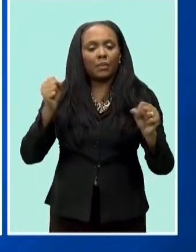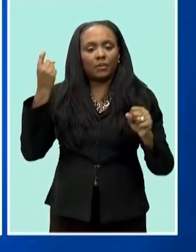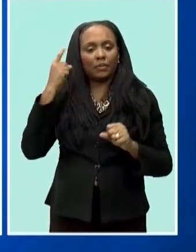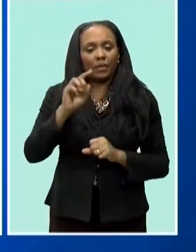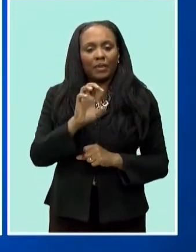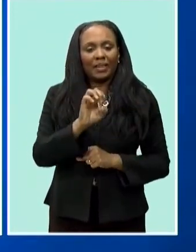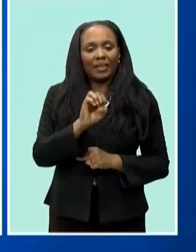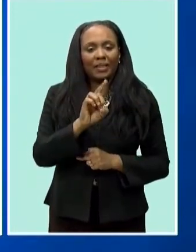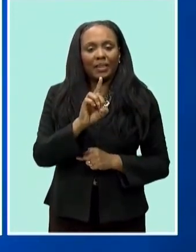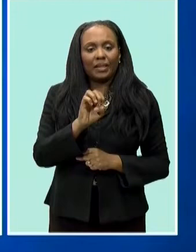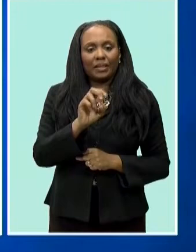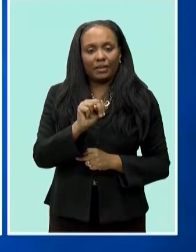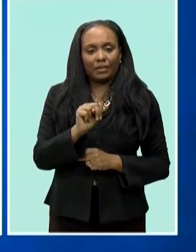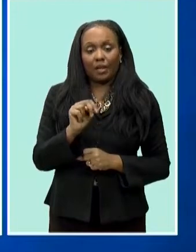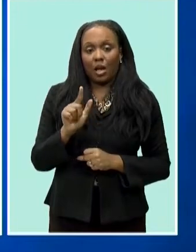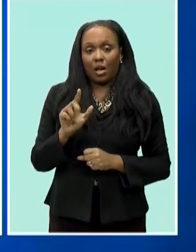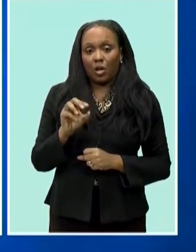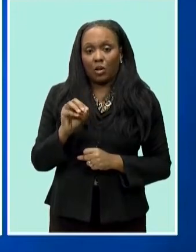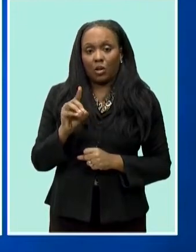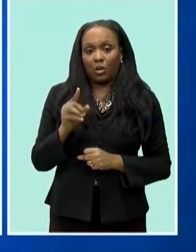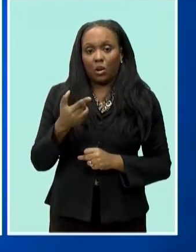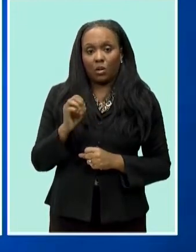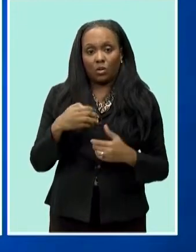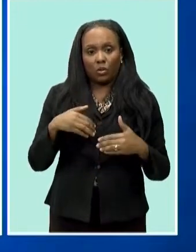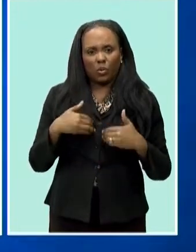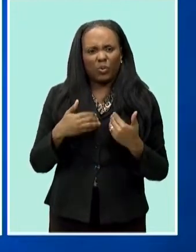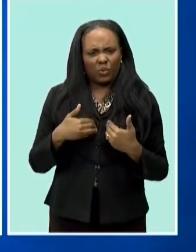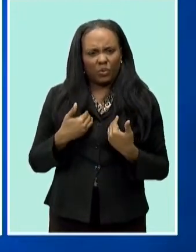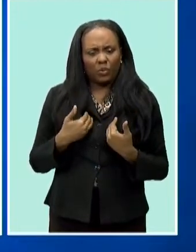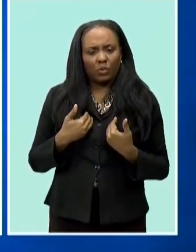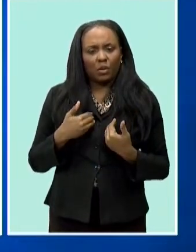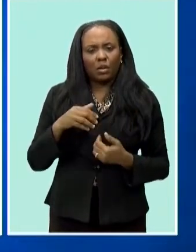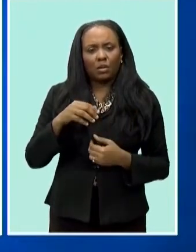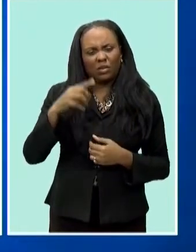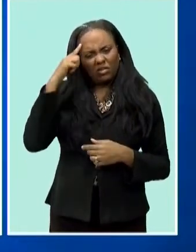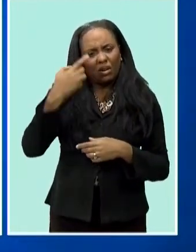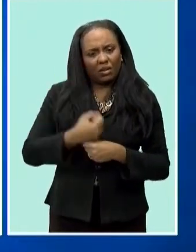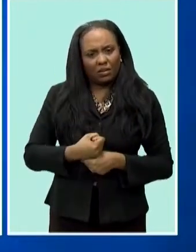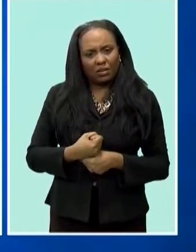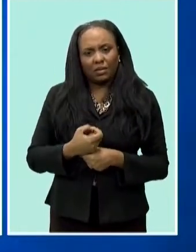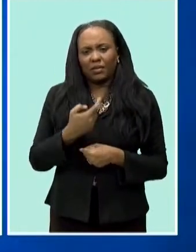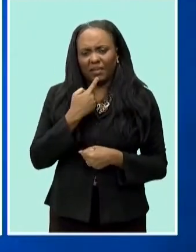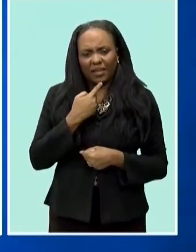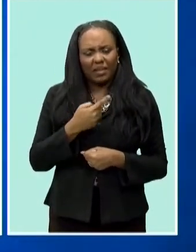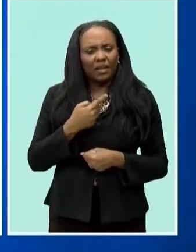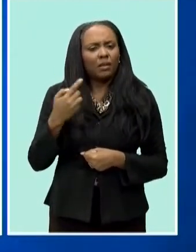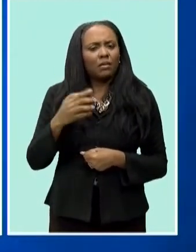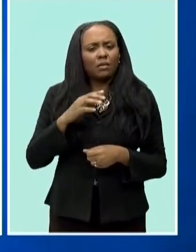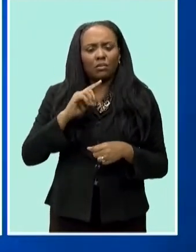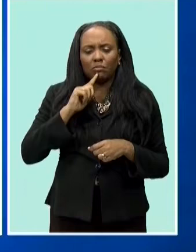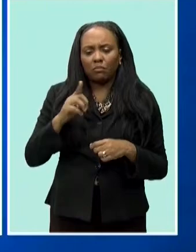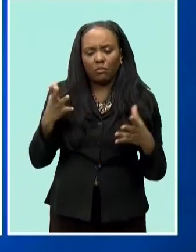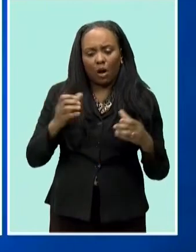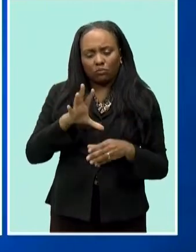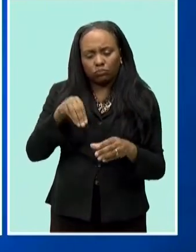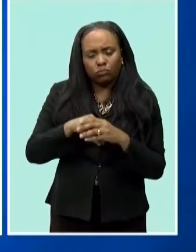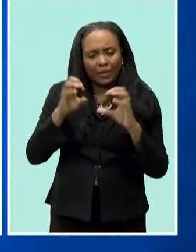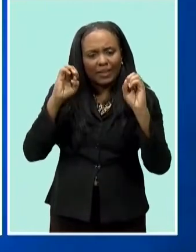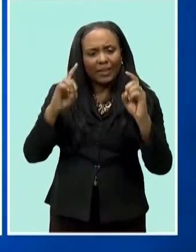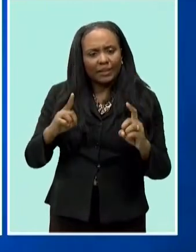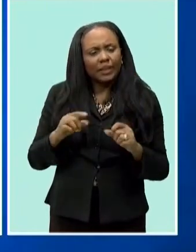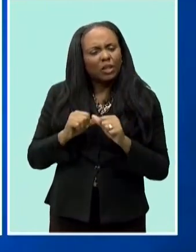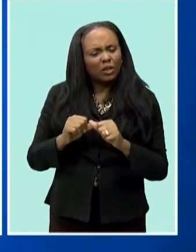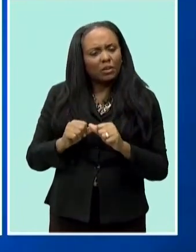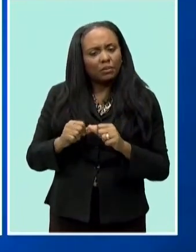Charitable Trust, Dwayne Rosette, says this promotion was just a small part of the work that the charity puts into education. We